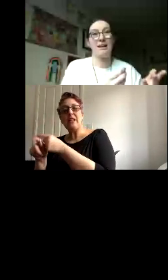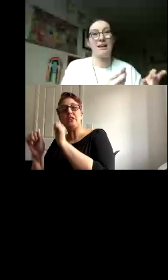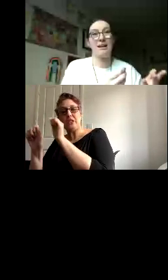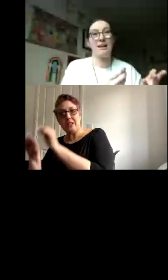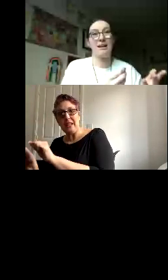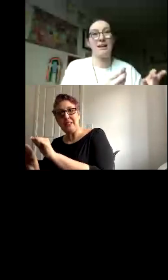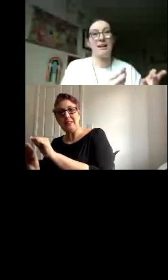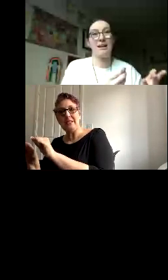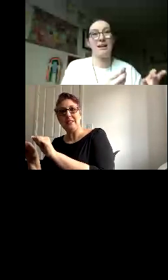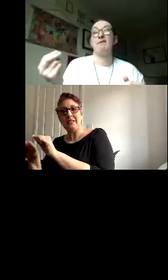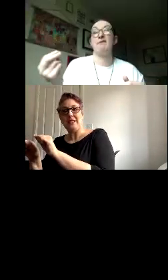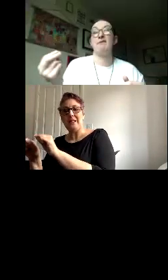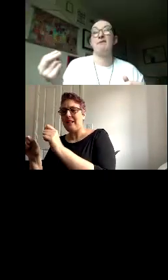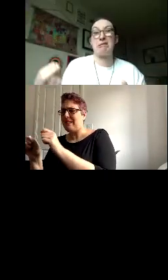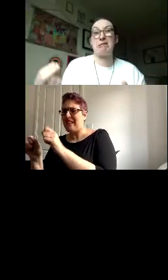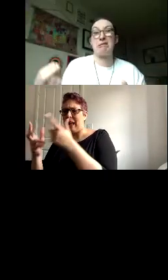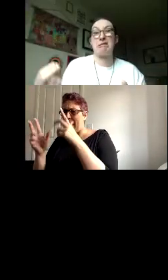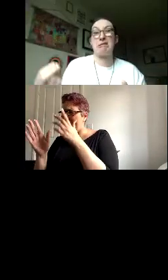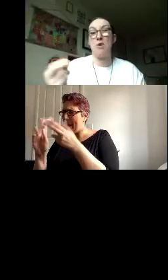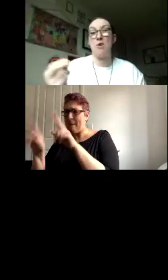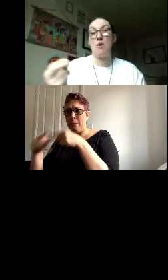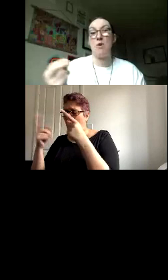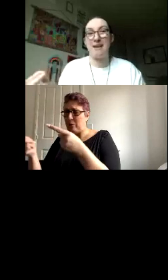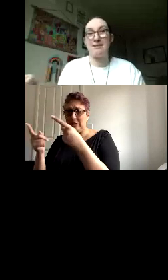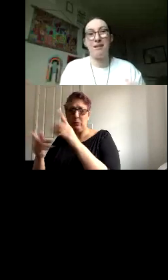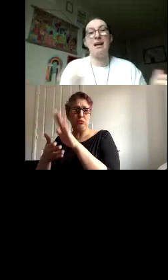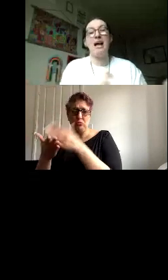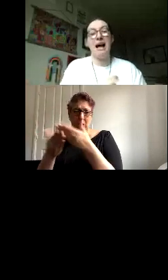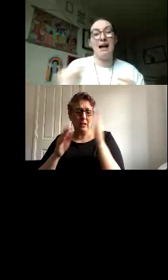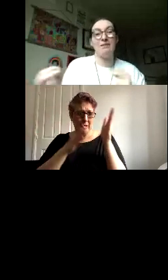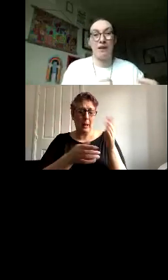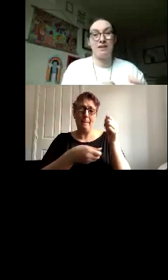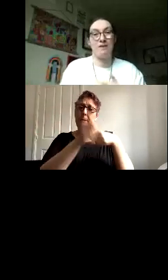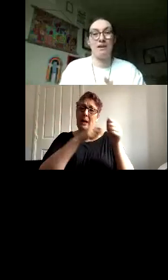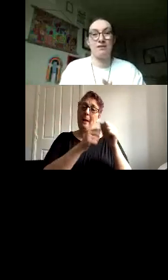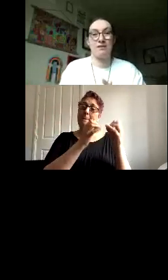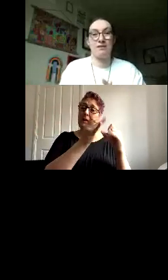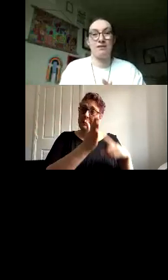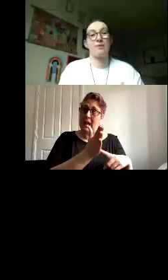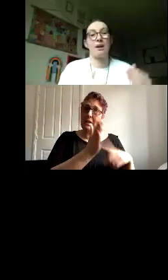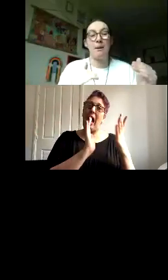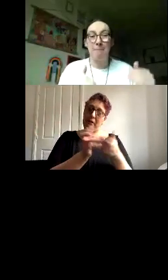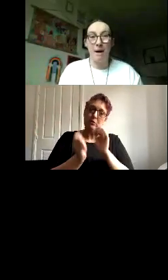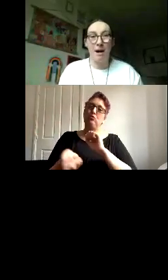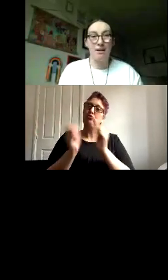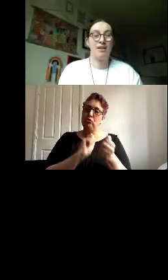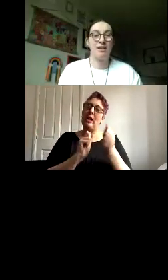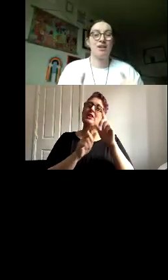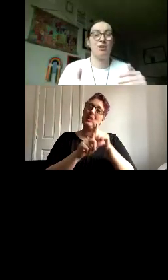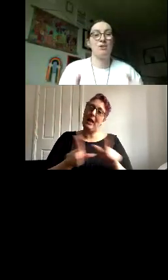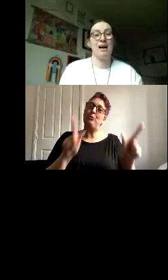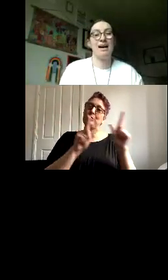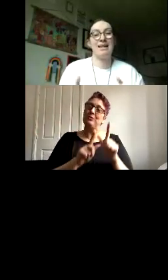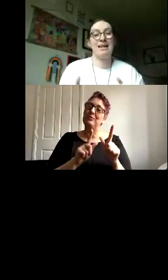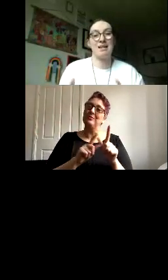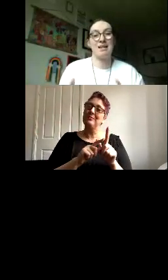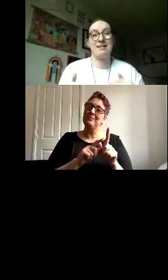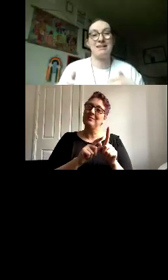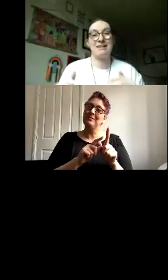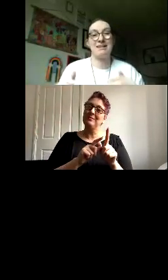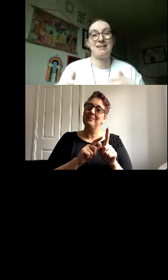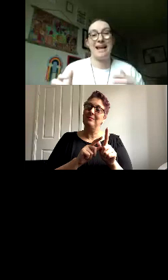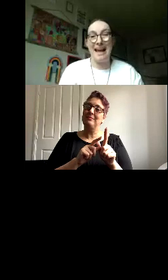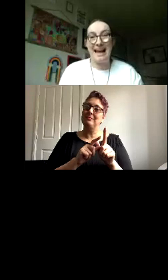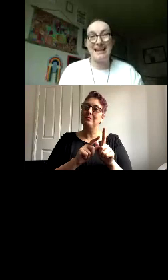a specific kind of interpretation in BSL, and vice versa. But you can